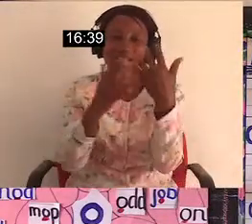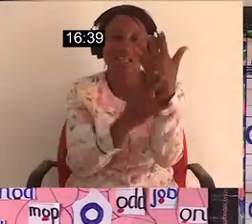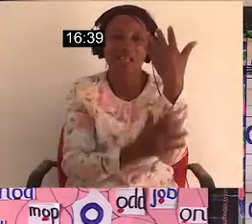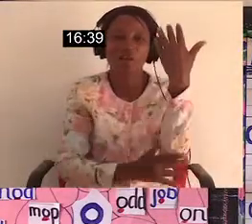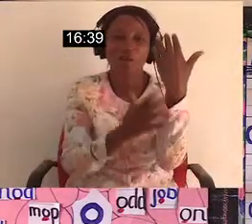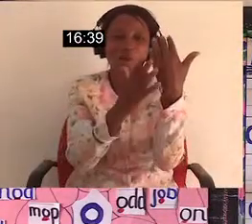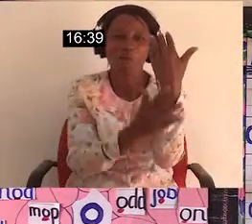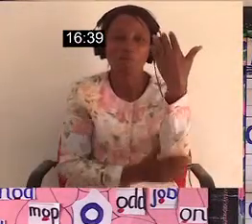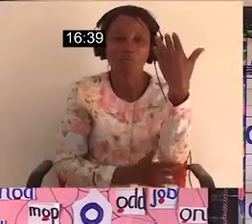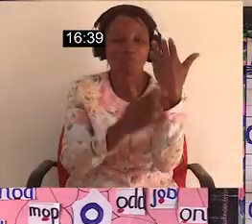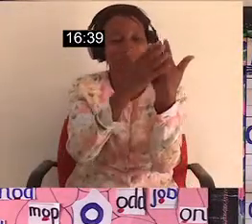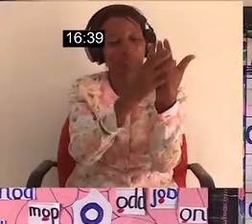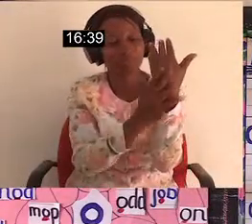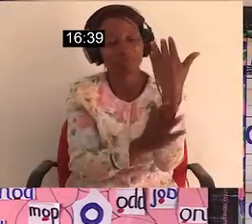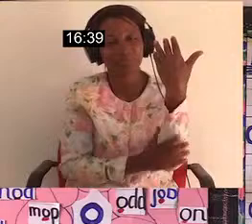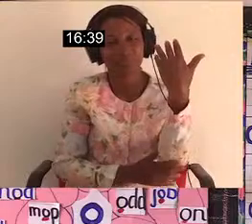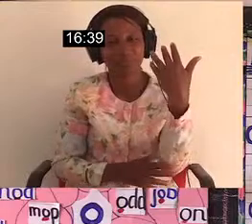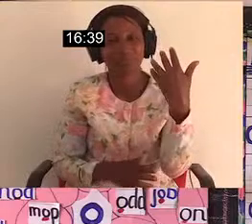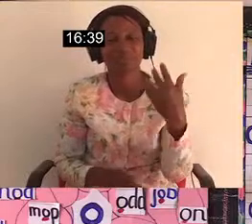Crop.